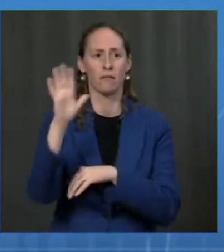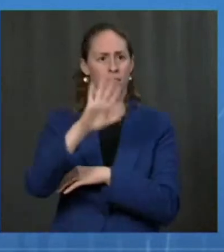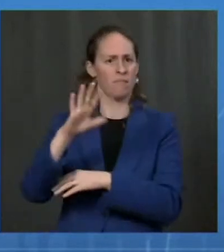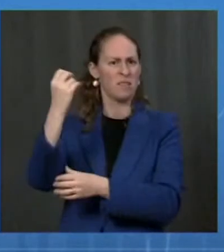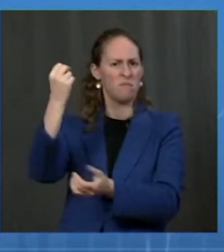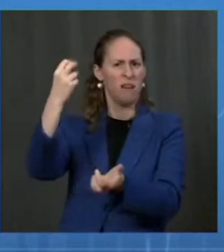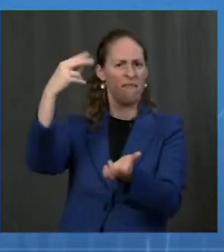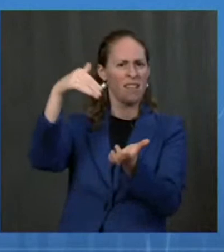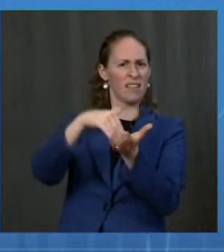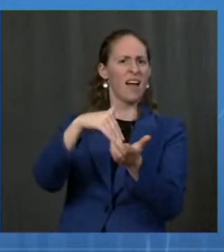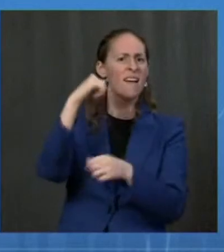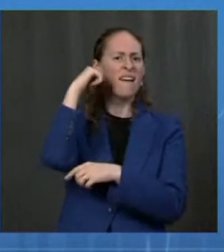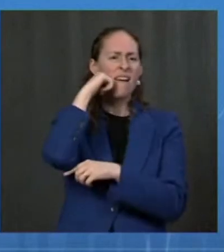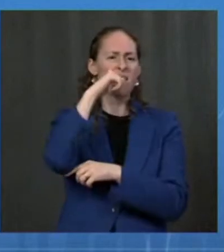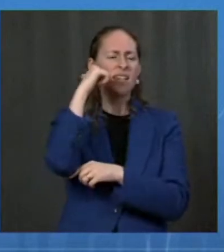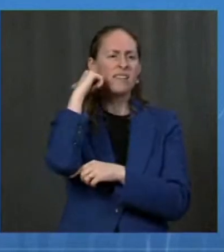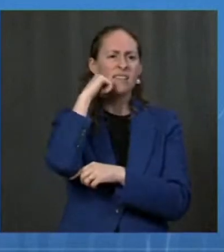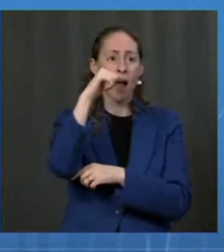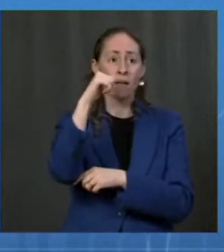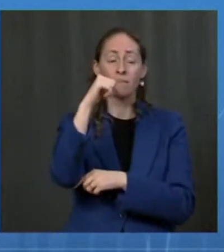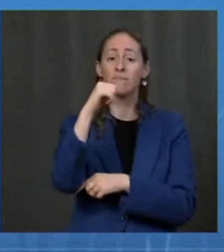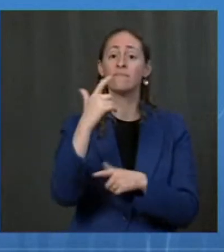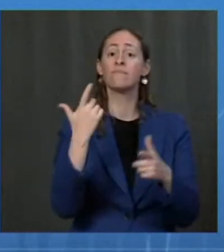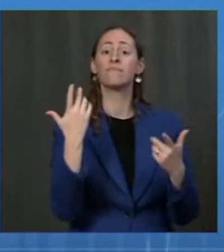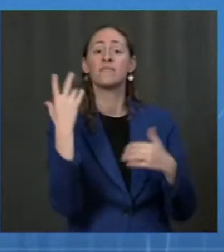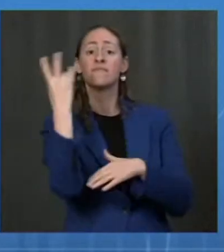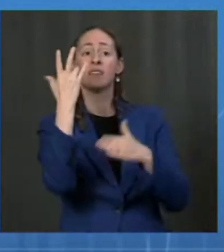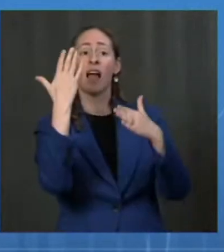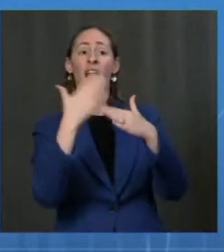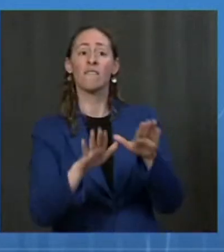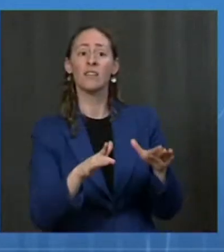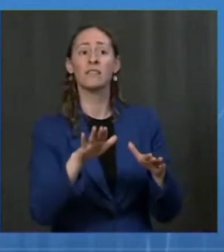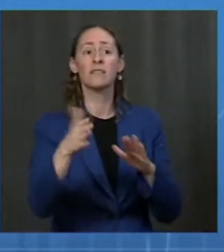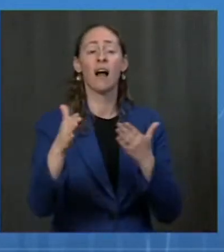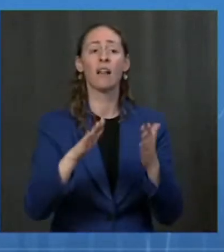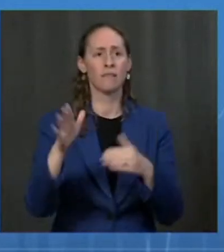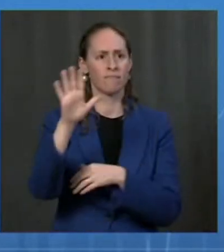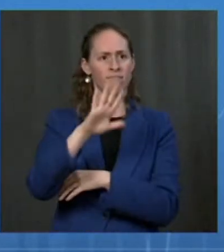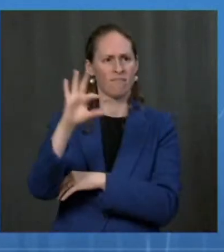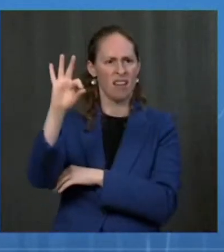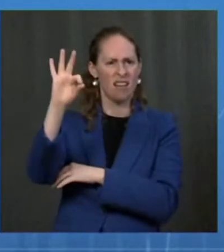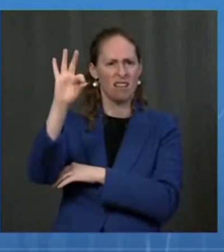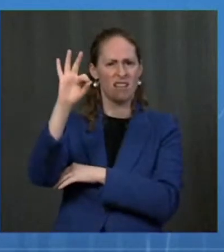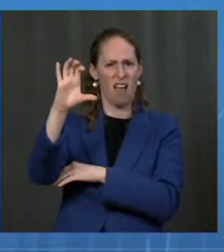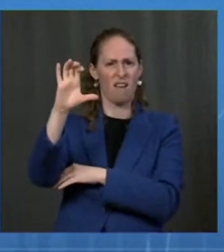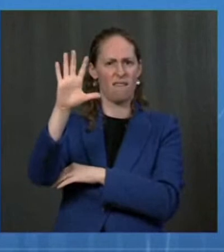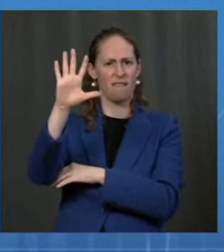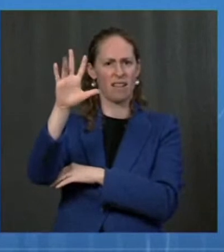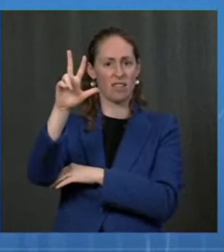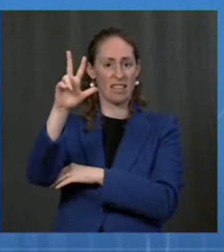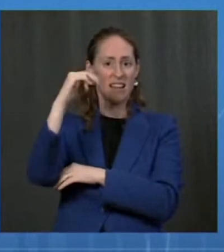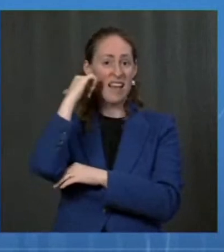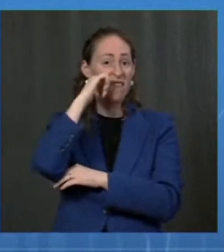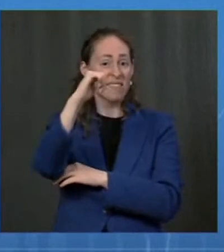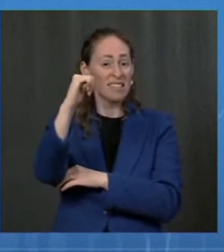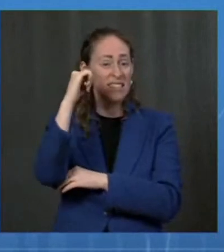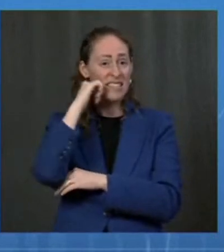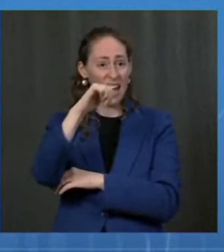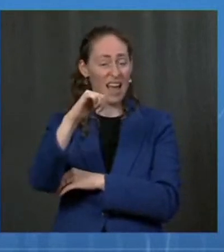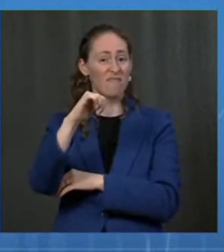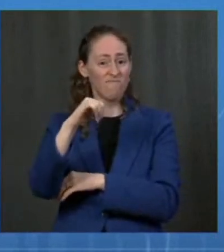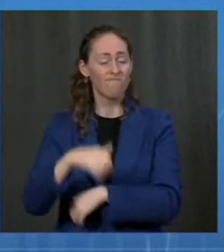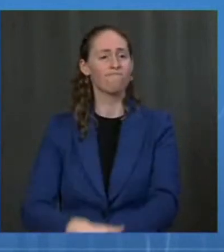Our 7-day average of daily deaths has increased to 953 per day. Today, I want to focus